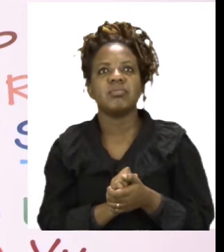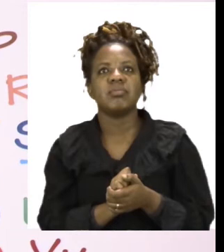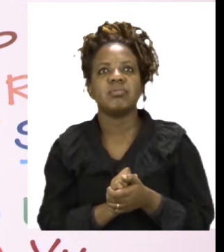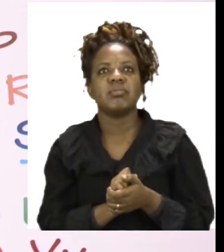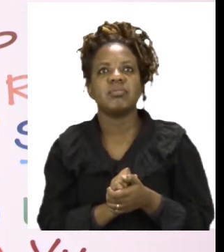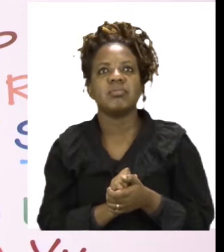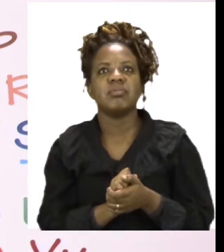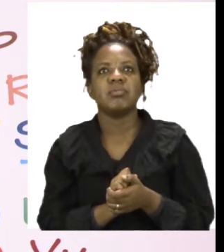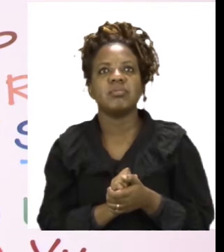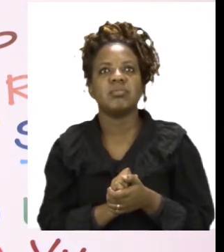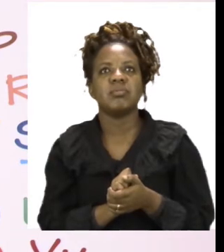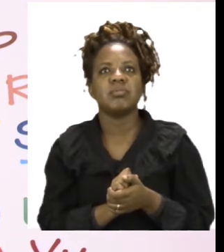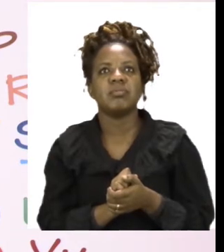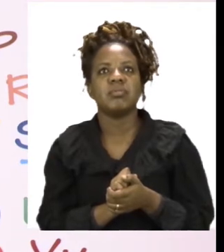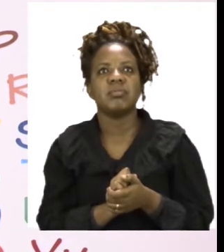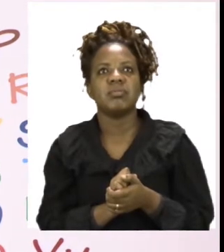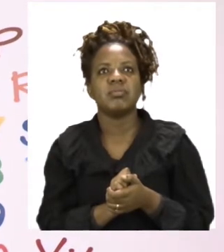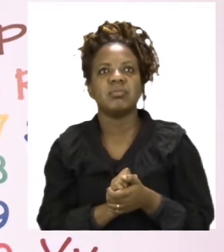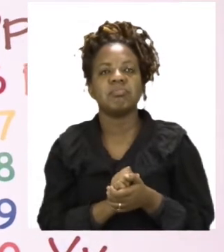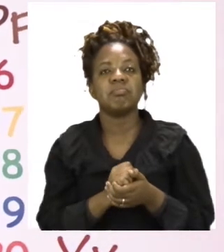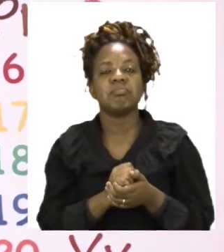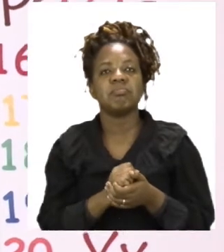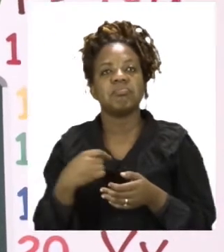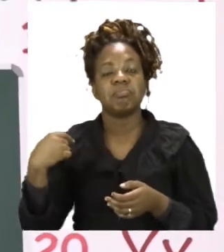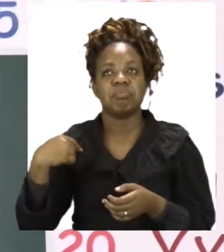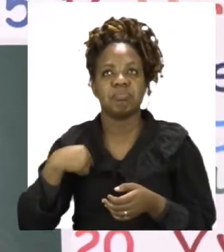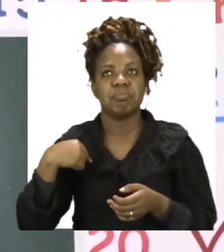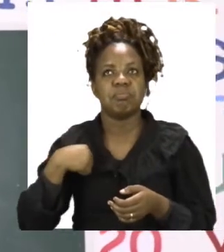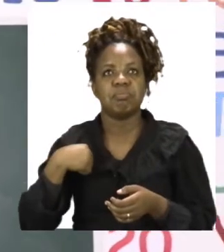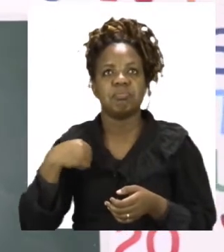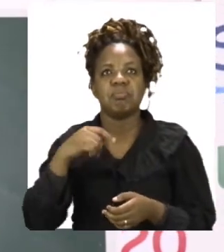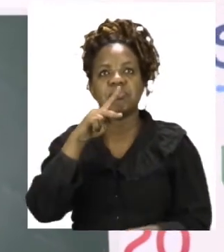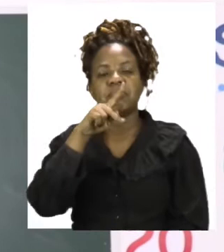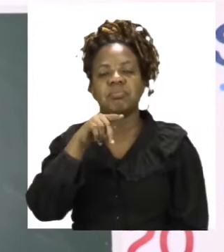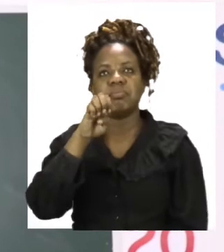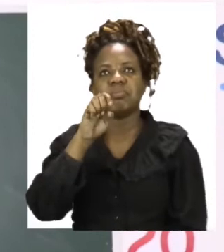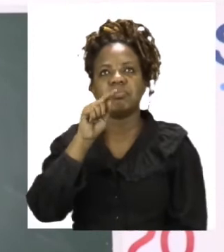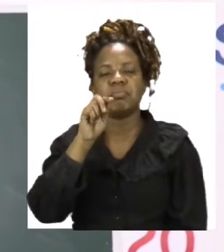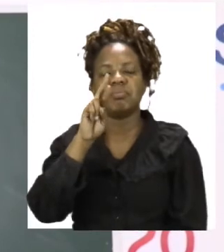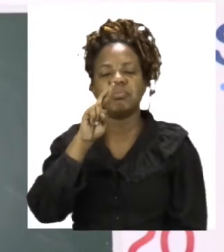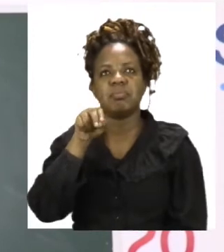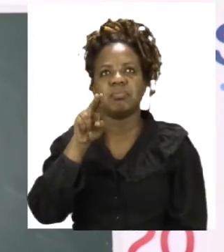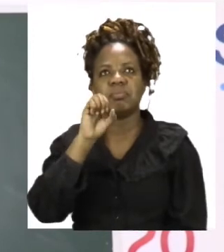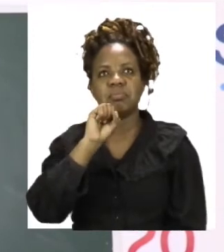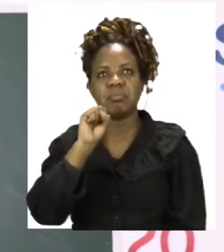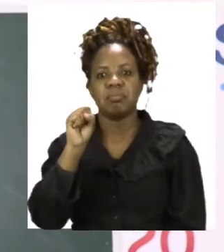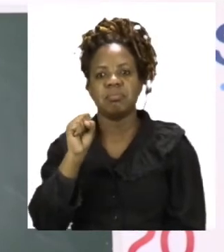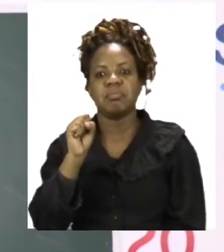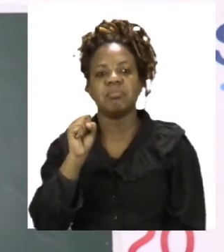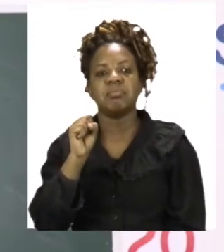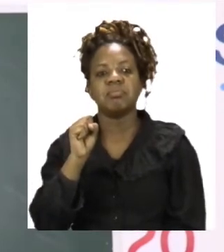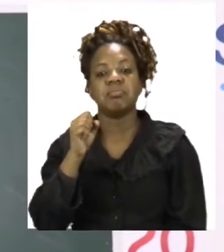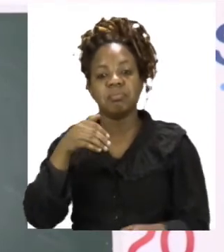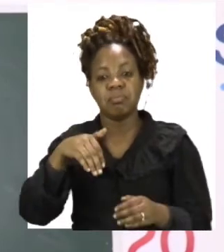This is Petrus. Now, Petrus is on his way to school, and Petrus needs